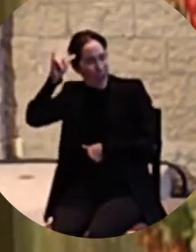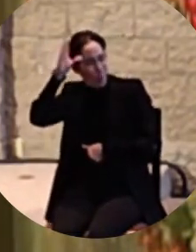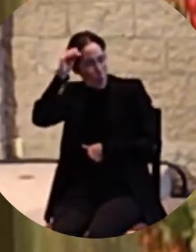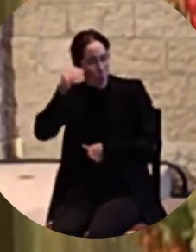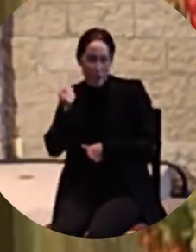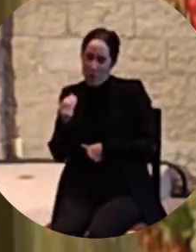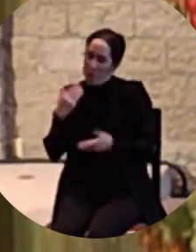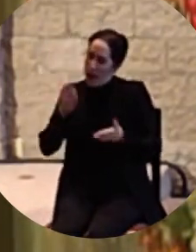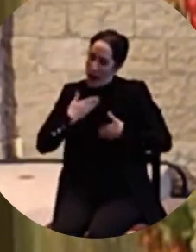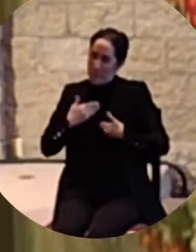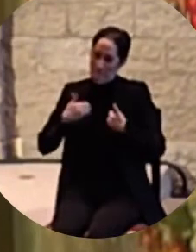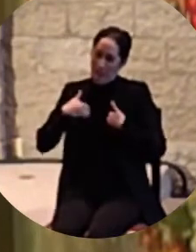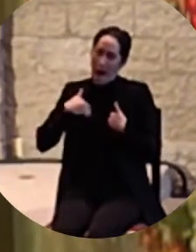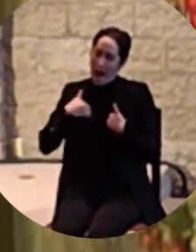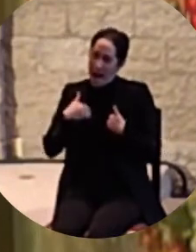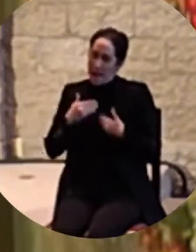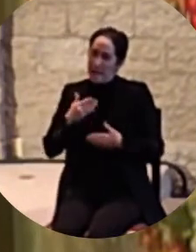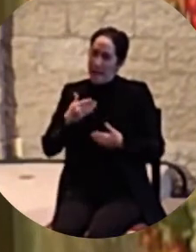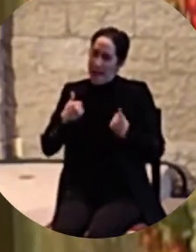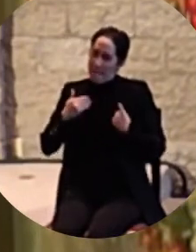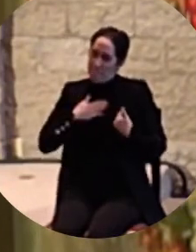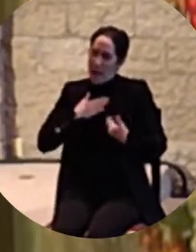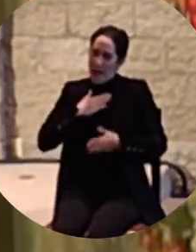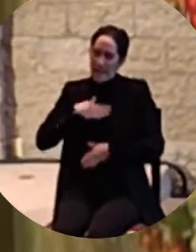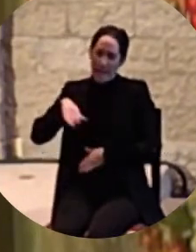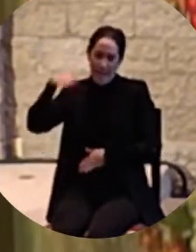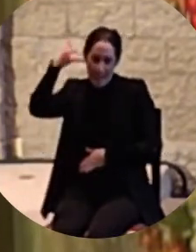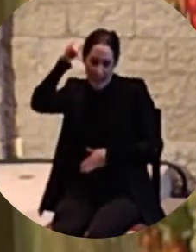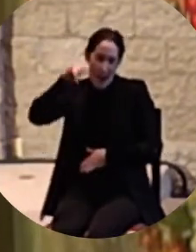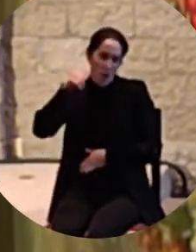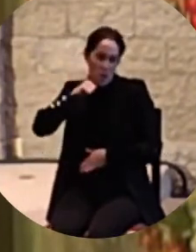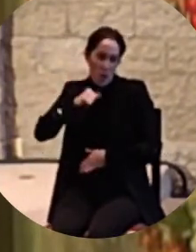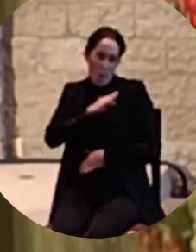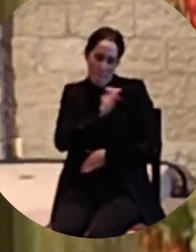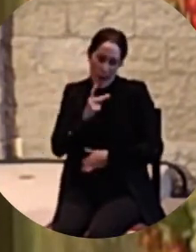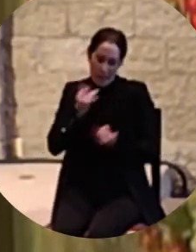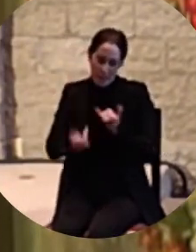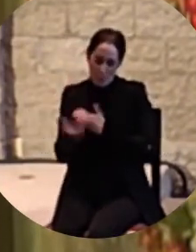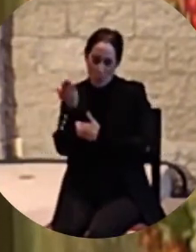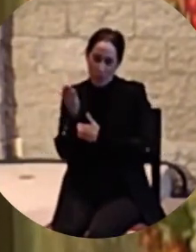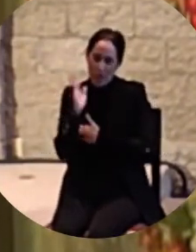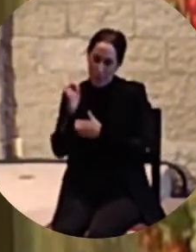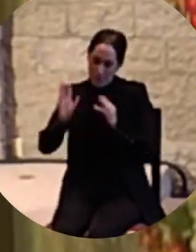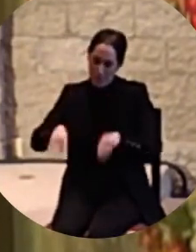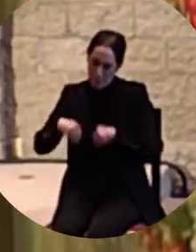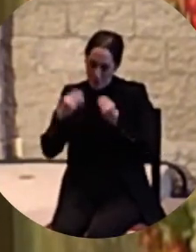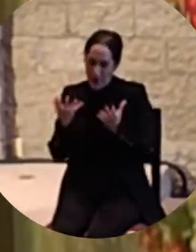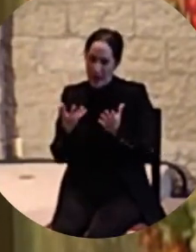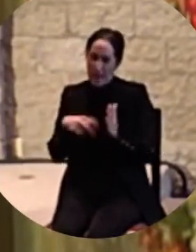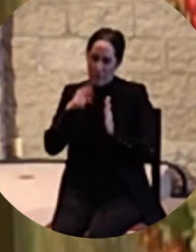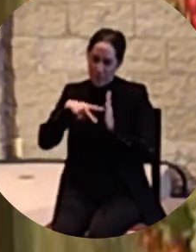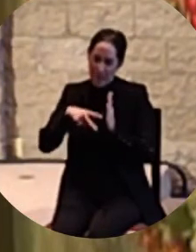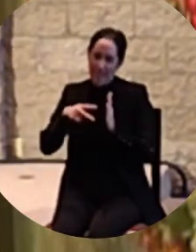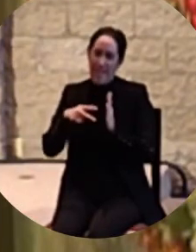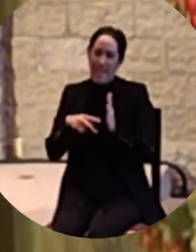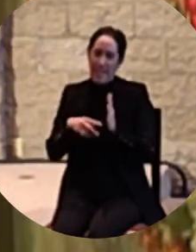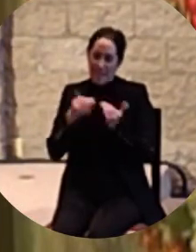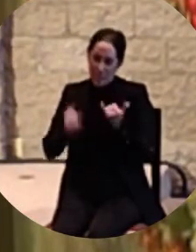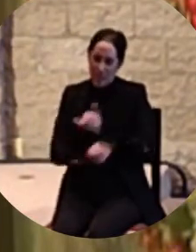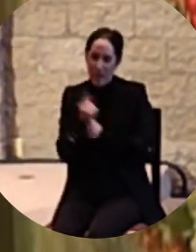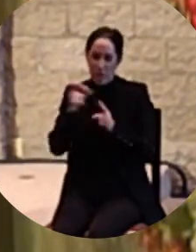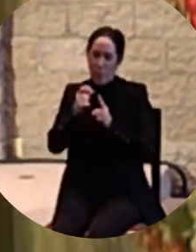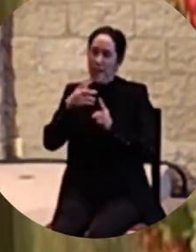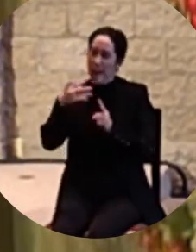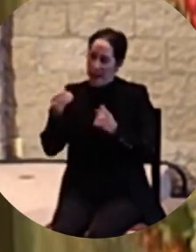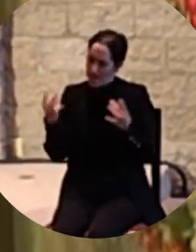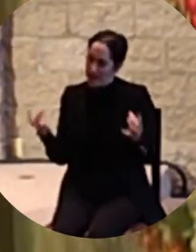cowgirl back this morning. She'll be providing not only the meditation, reading of the daily word and the meditation. So